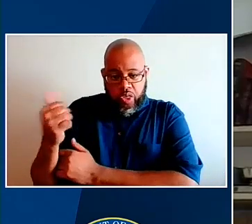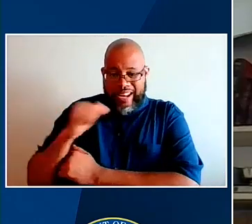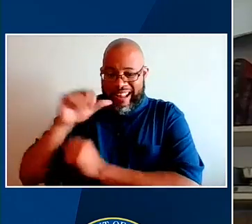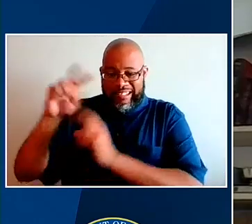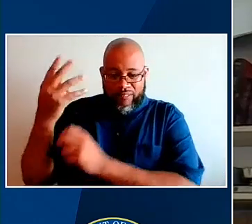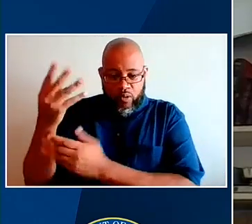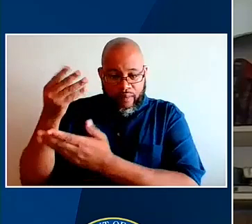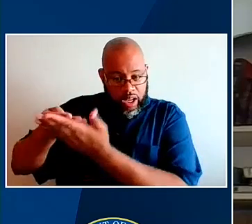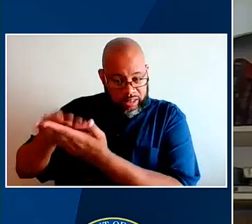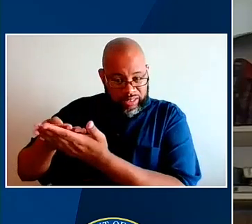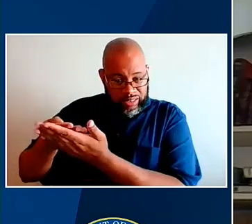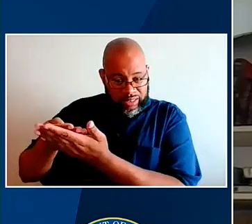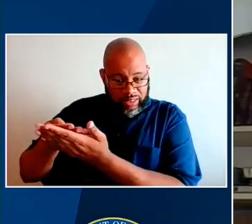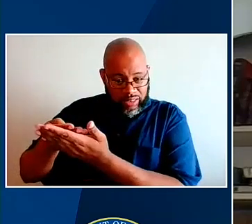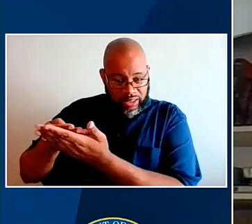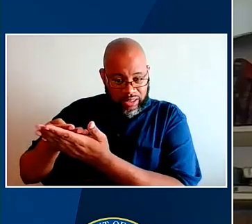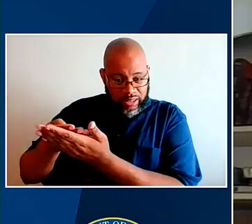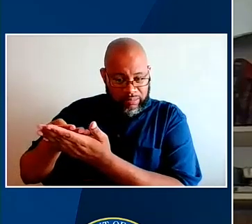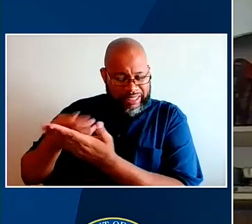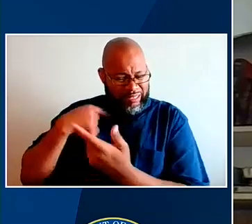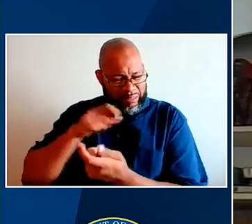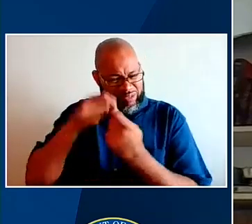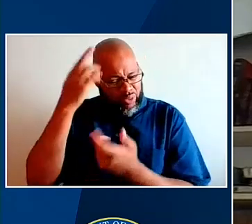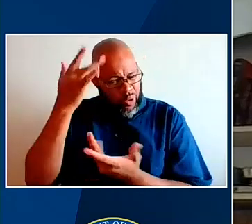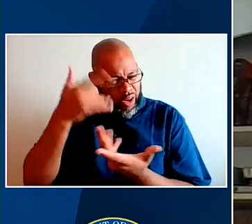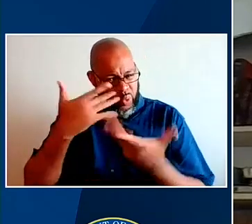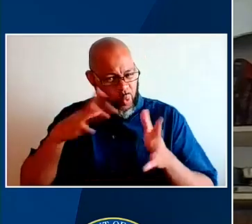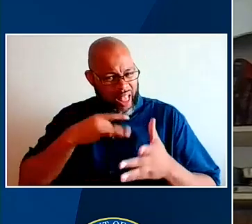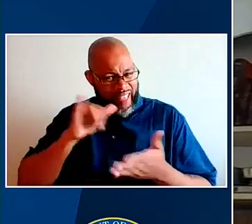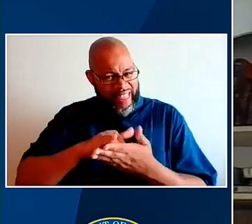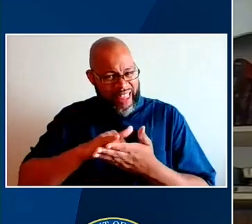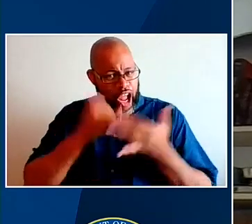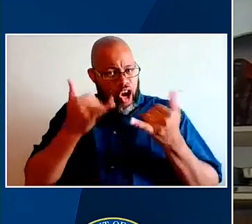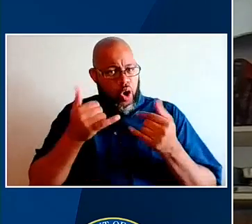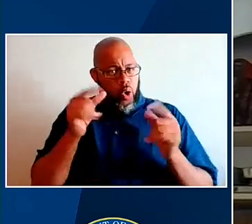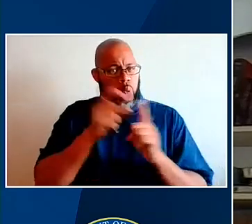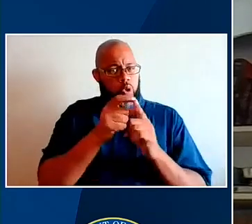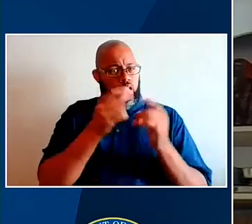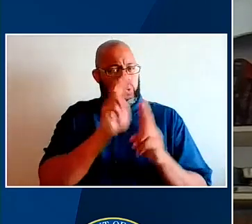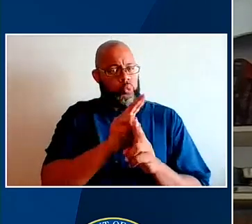funds. Is there a specific reason why you don't like the current usage?